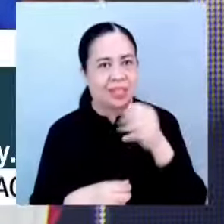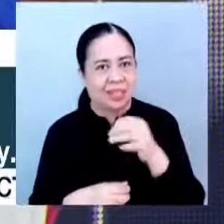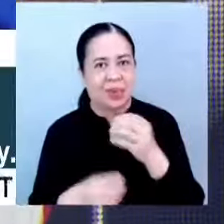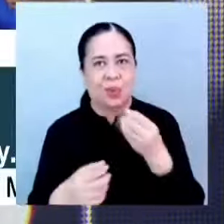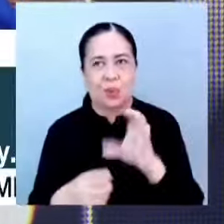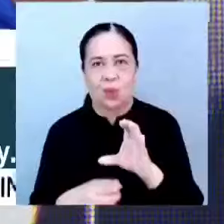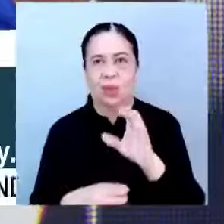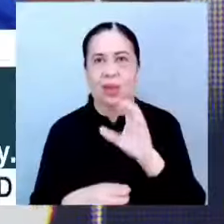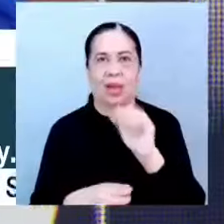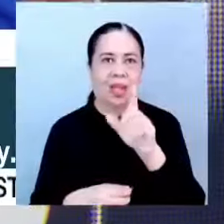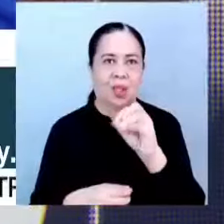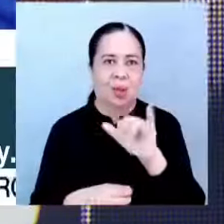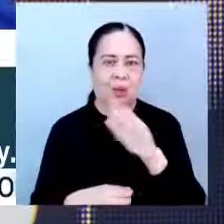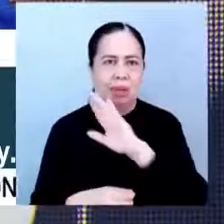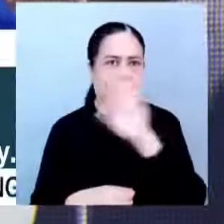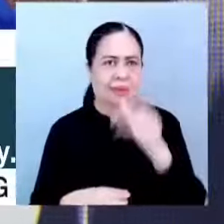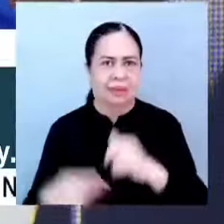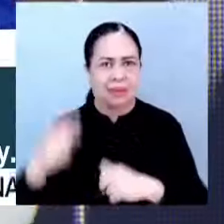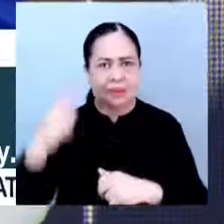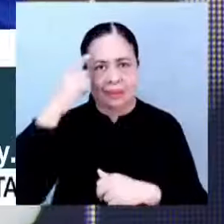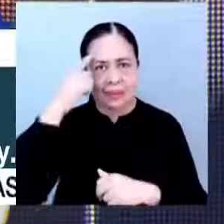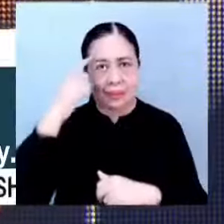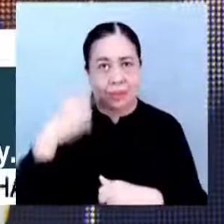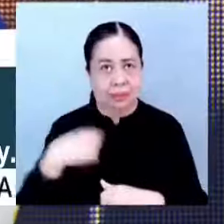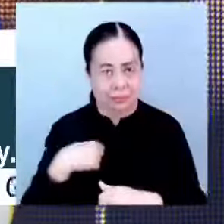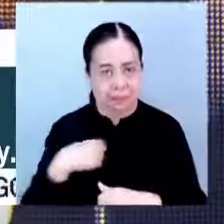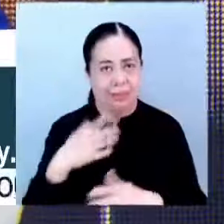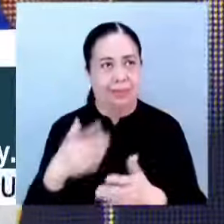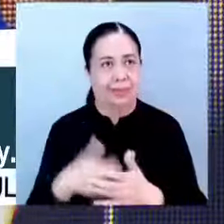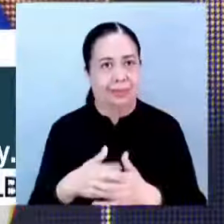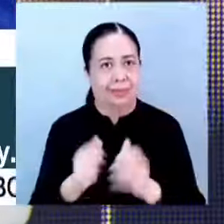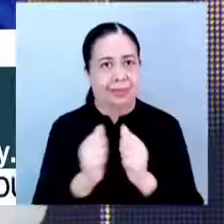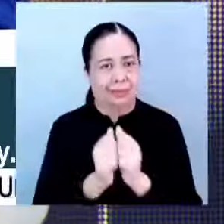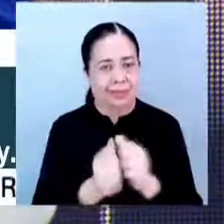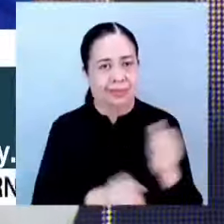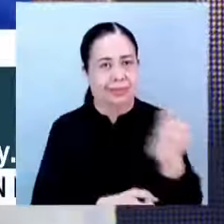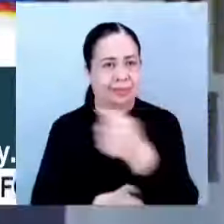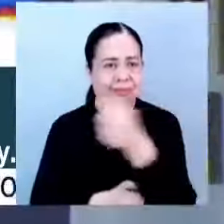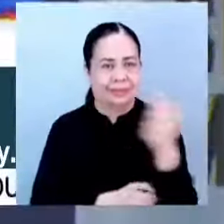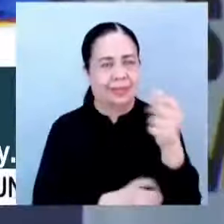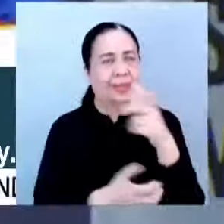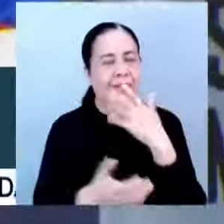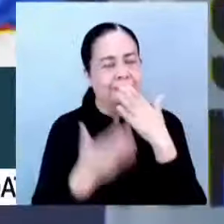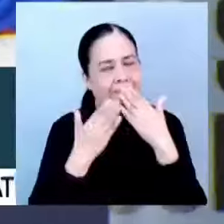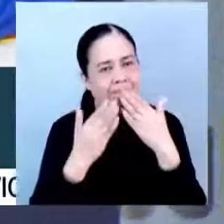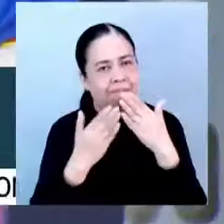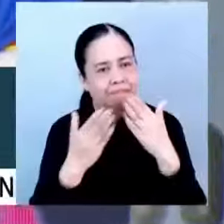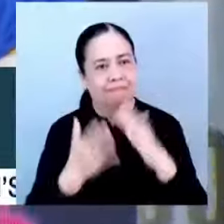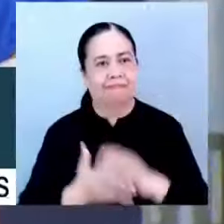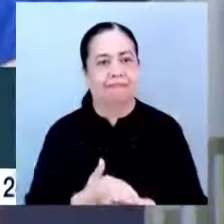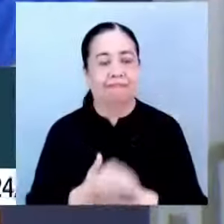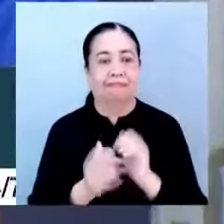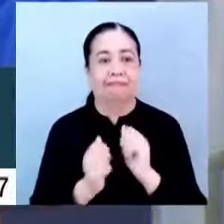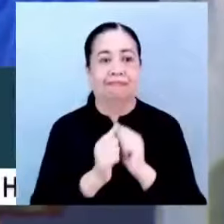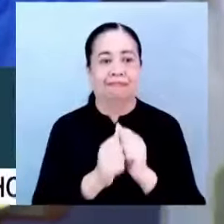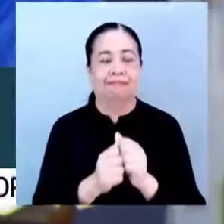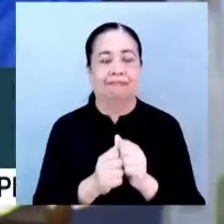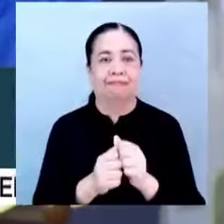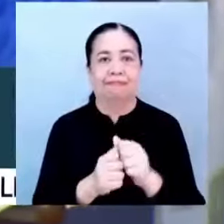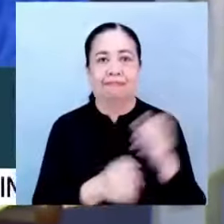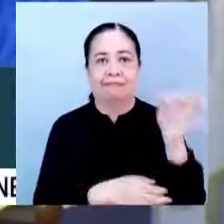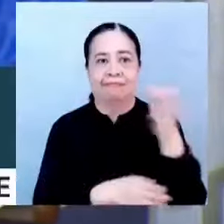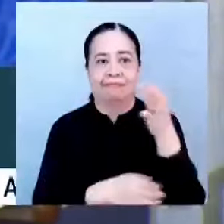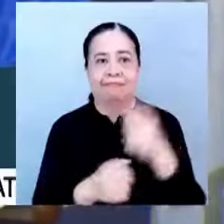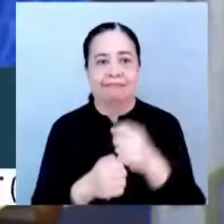Sila po talaga. So never kong iniisip na magiging isa po ako dun. So sobrang thankful po ako. Alongside her as flag bearer is